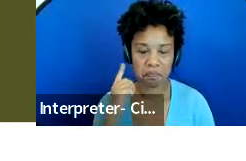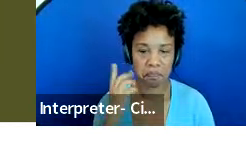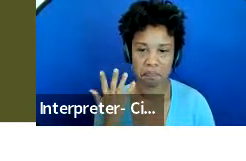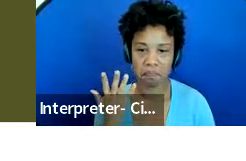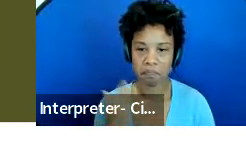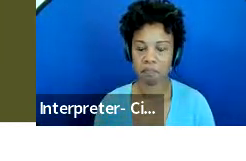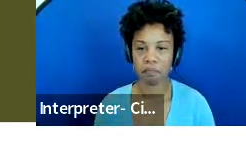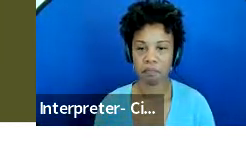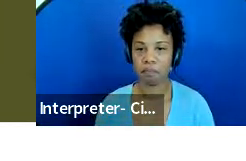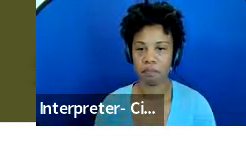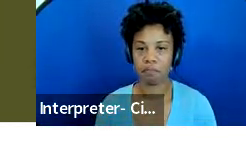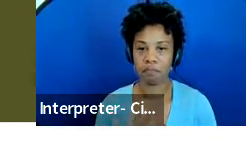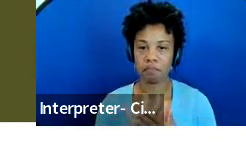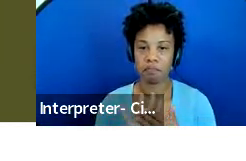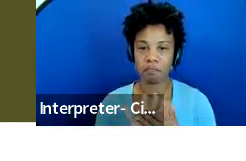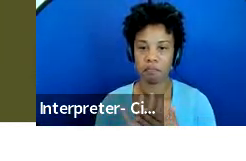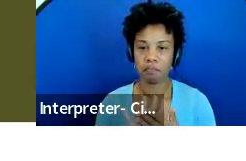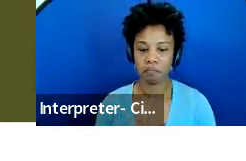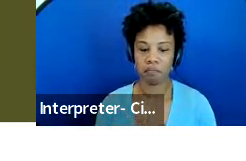this conference.